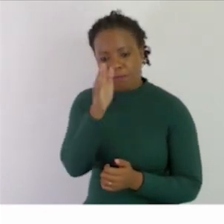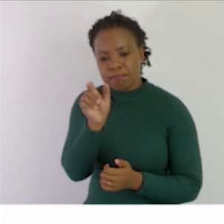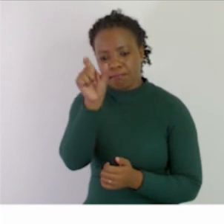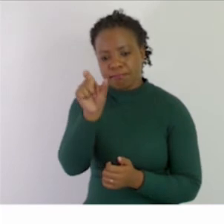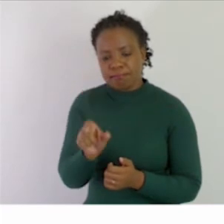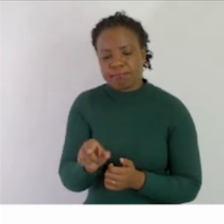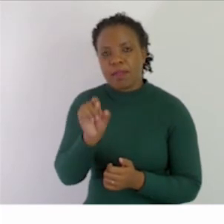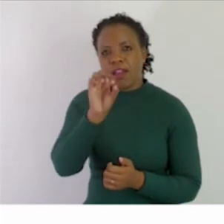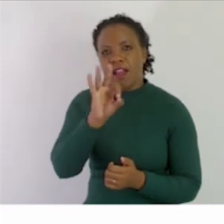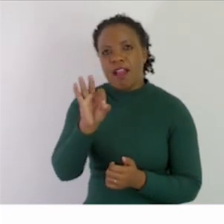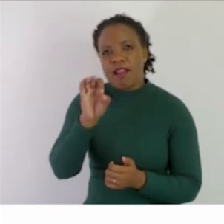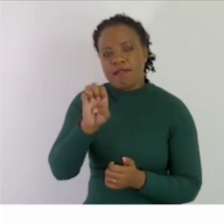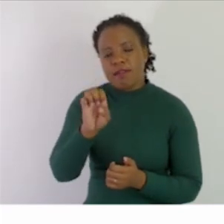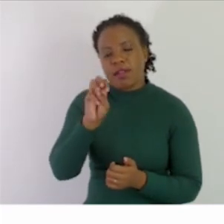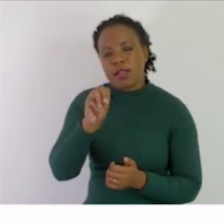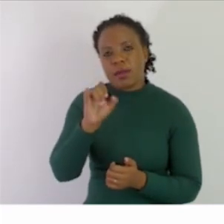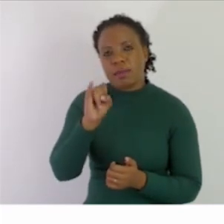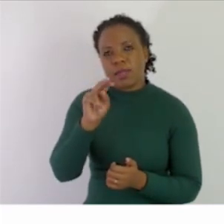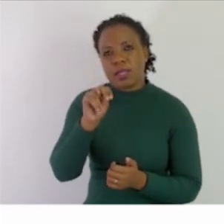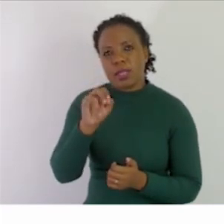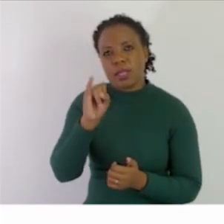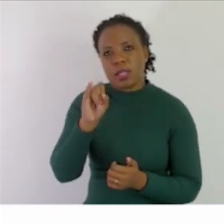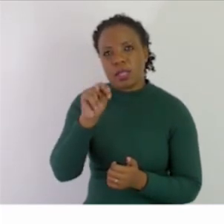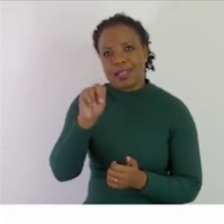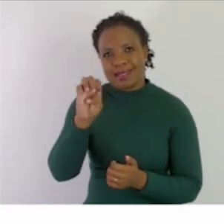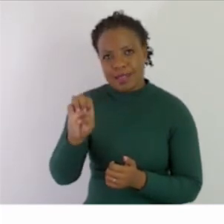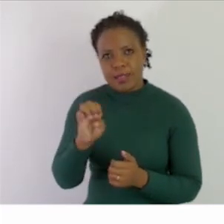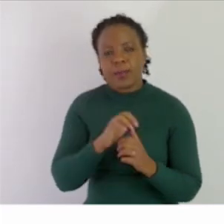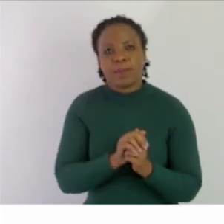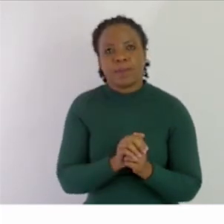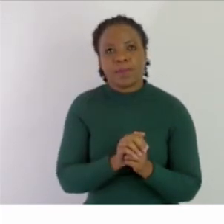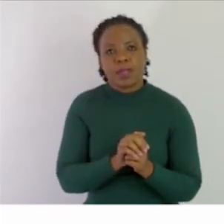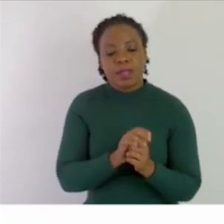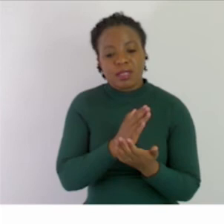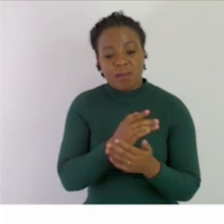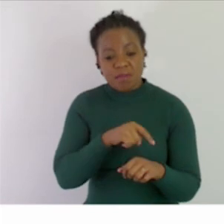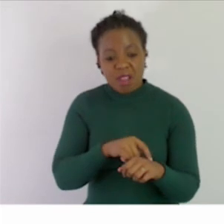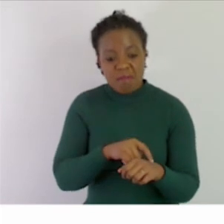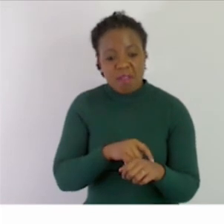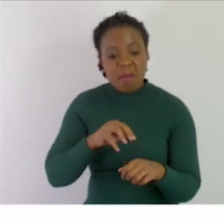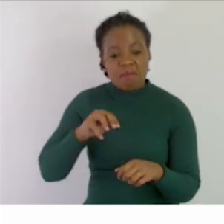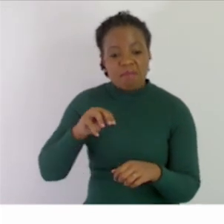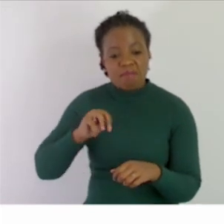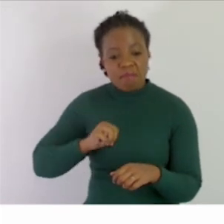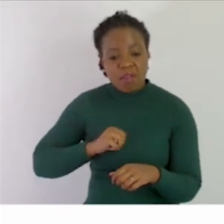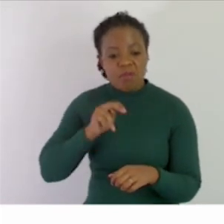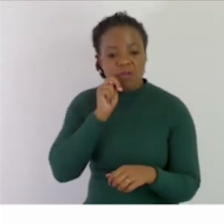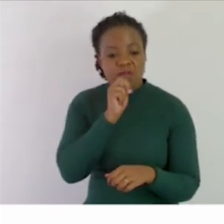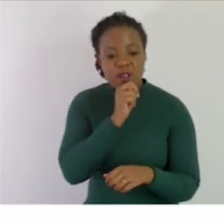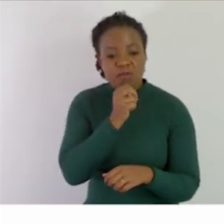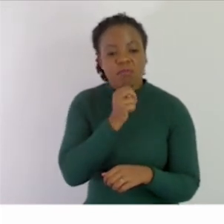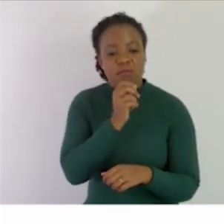nouns. You are given, either you are given masculine or feminine, so